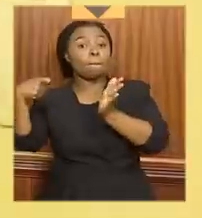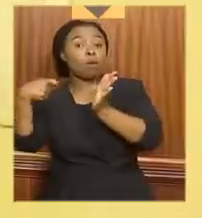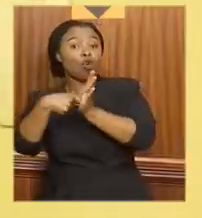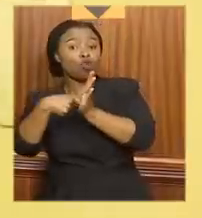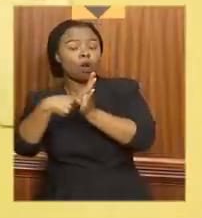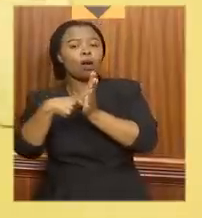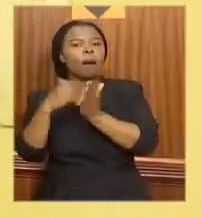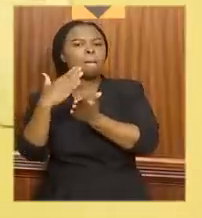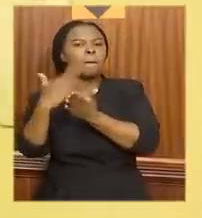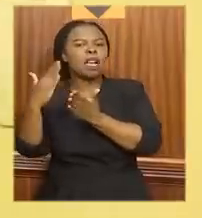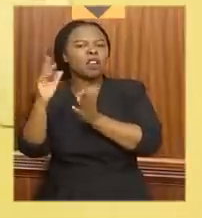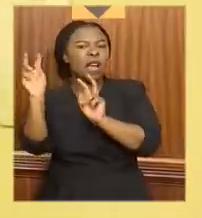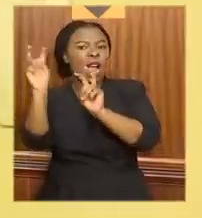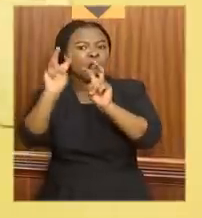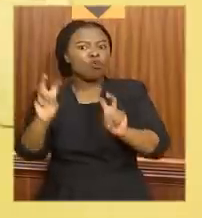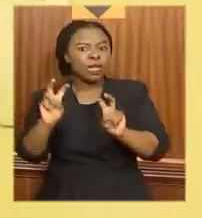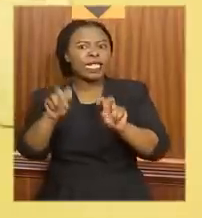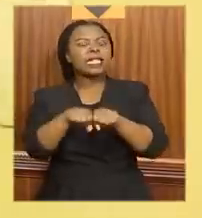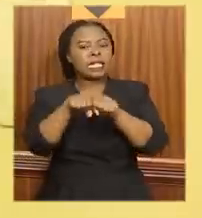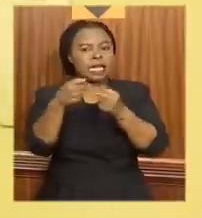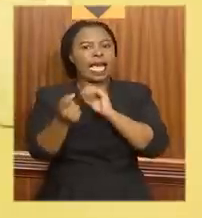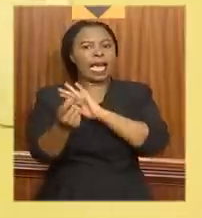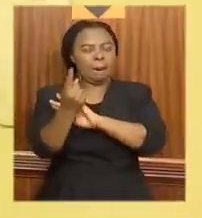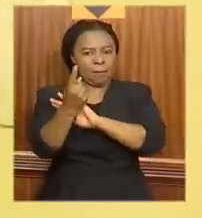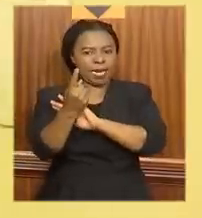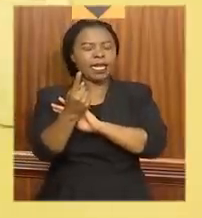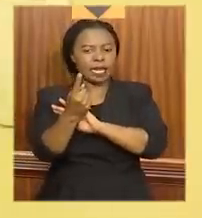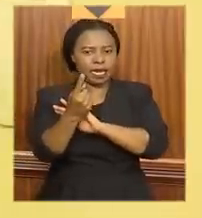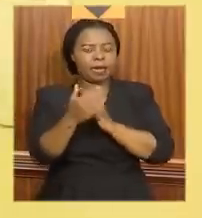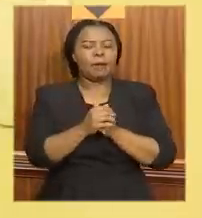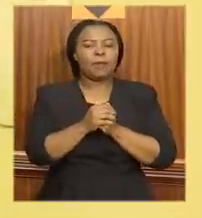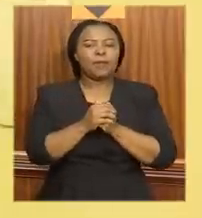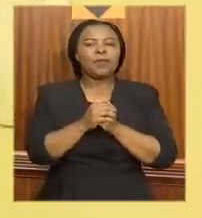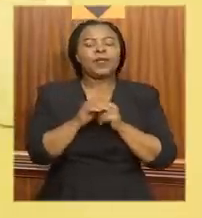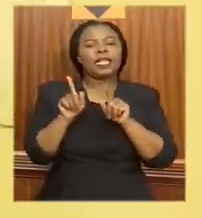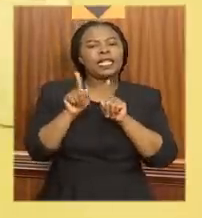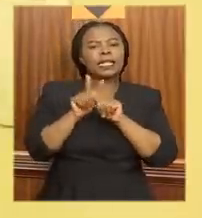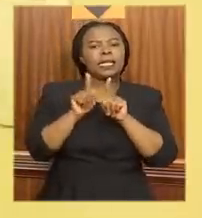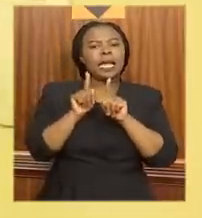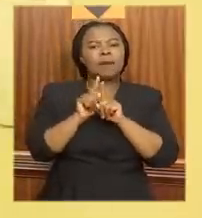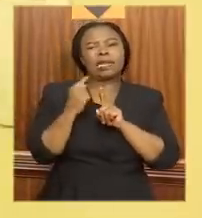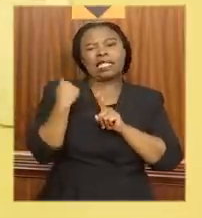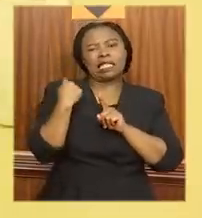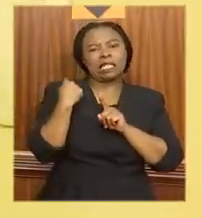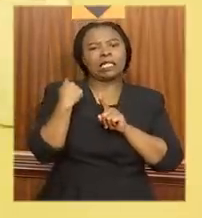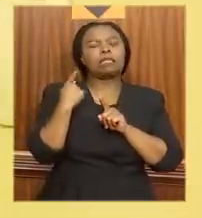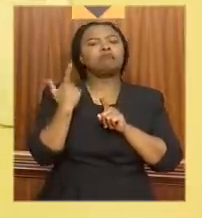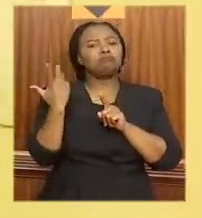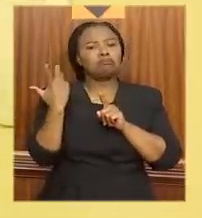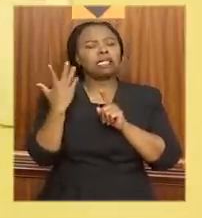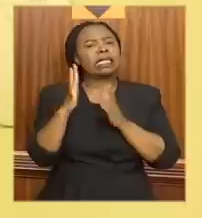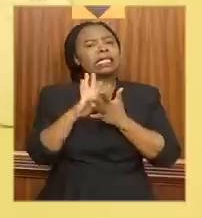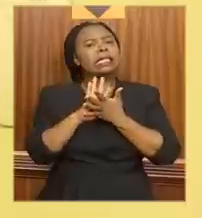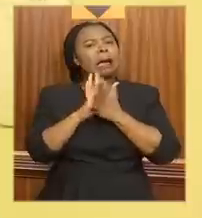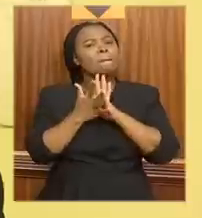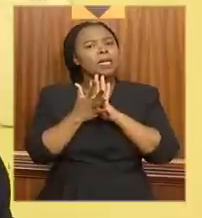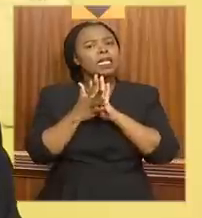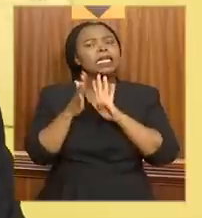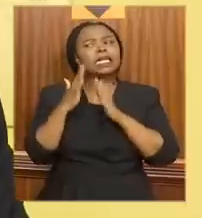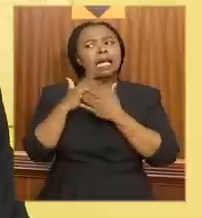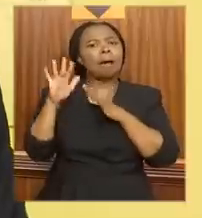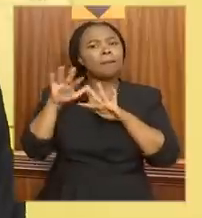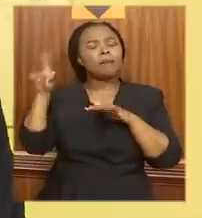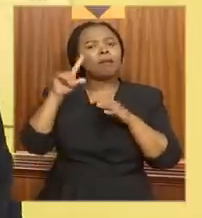part of our electricity, and there were also instances reported of deliberate damage to equipment.